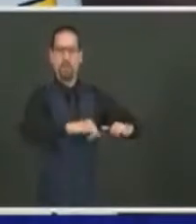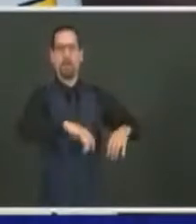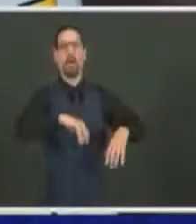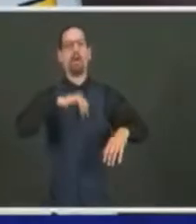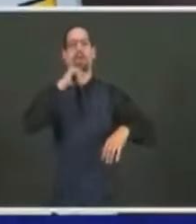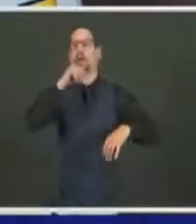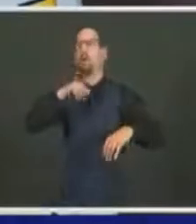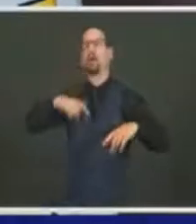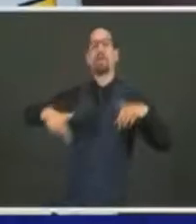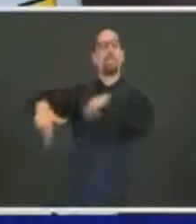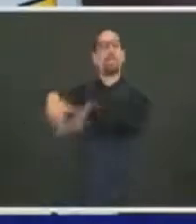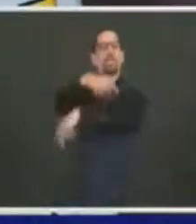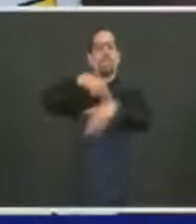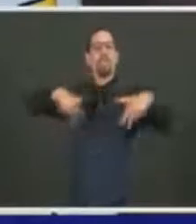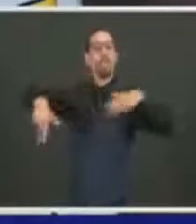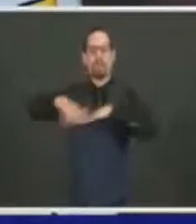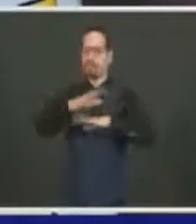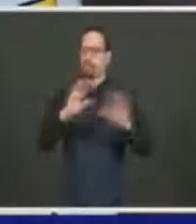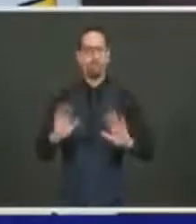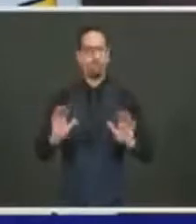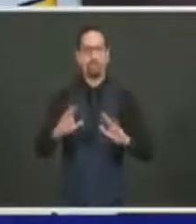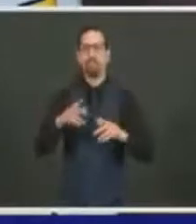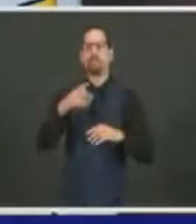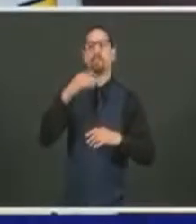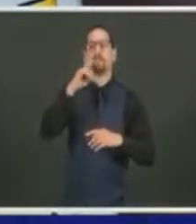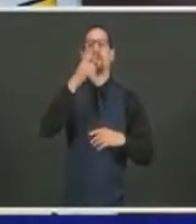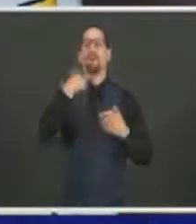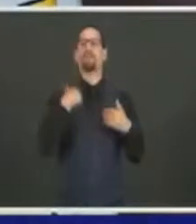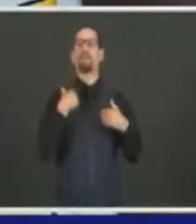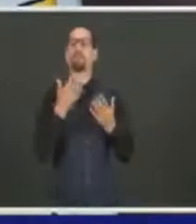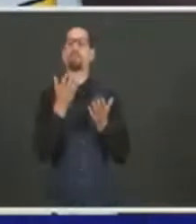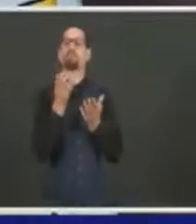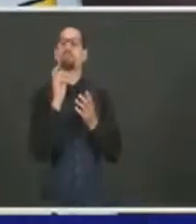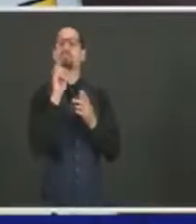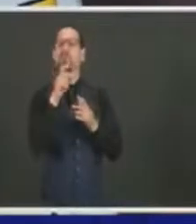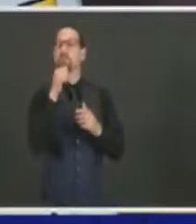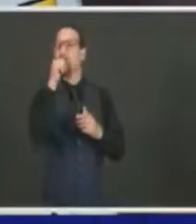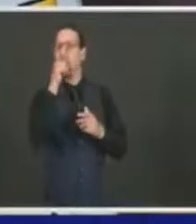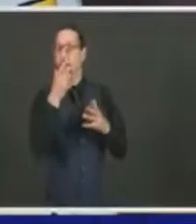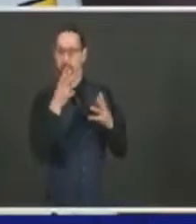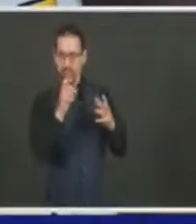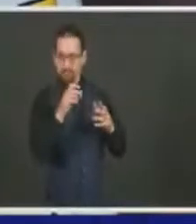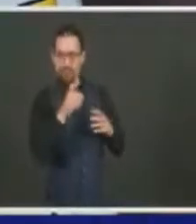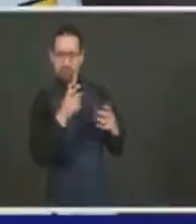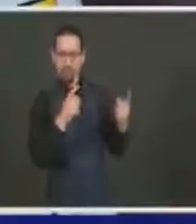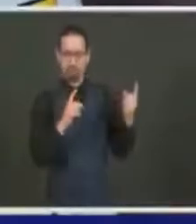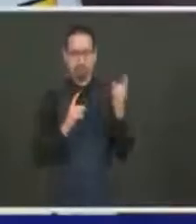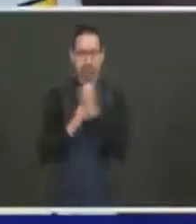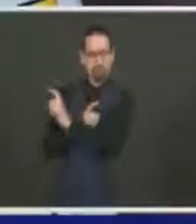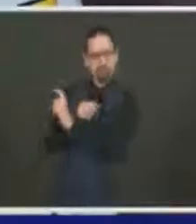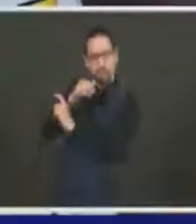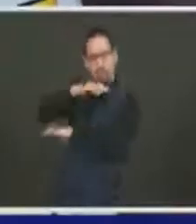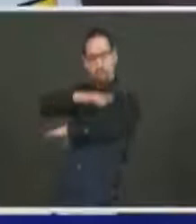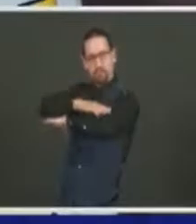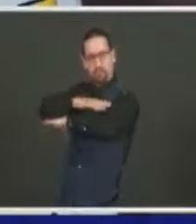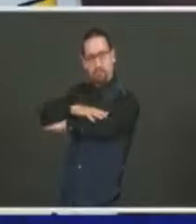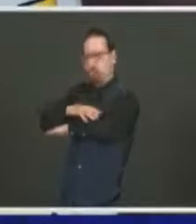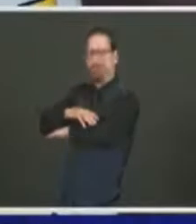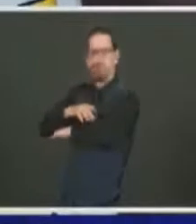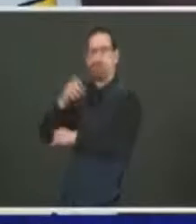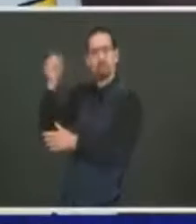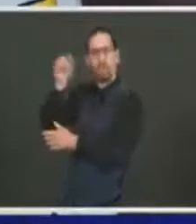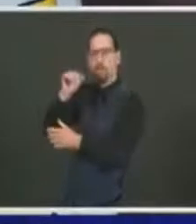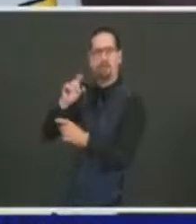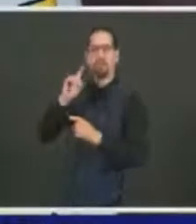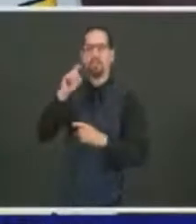allowing people to mingle in close quarters and be served in front of a bar. And that is not going to change in phase 3. So